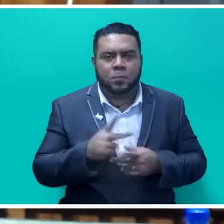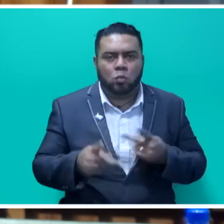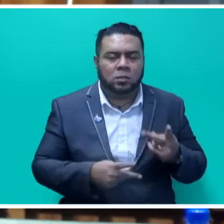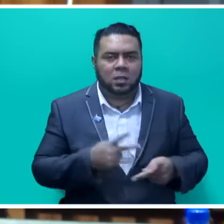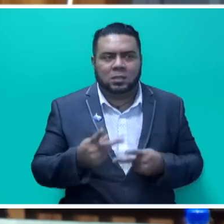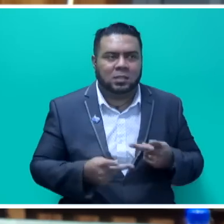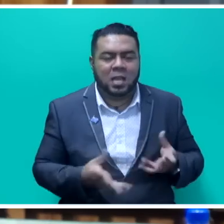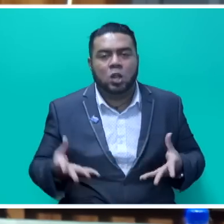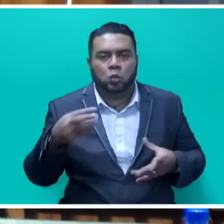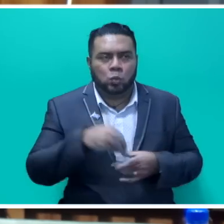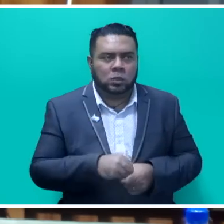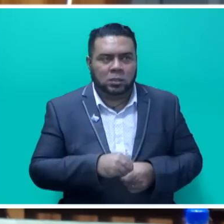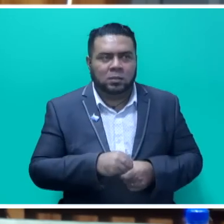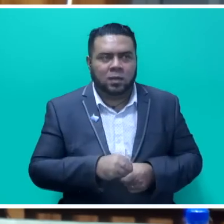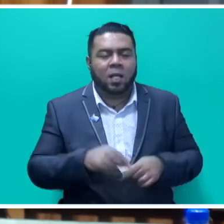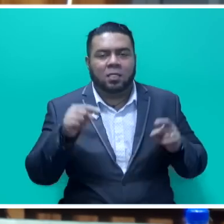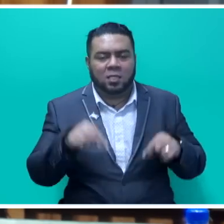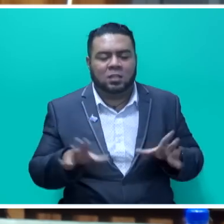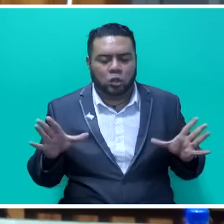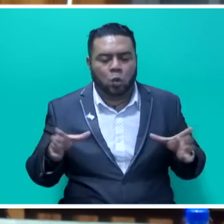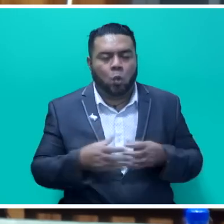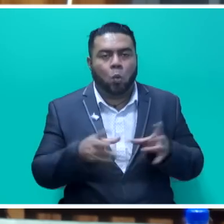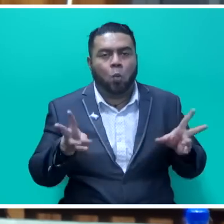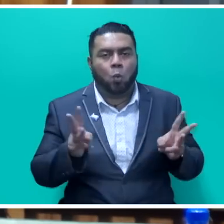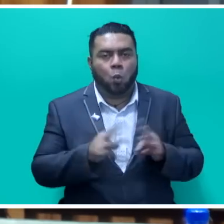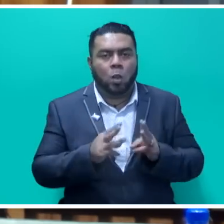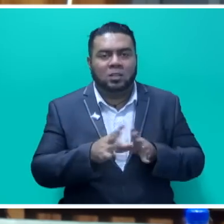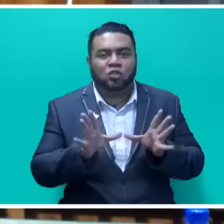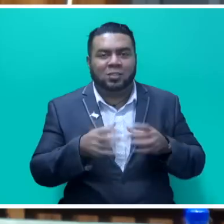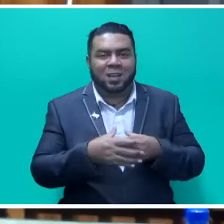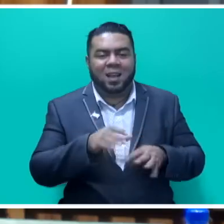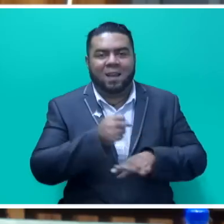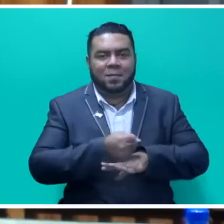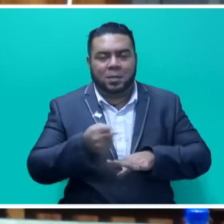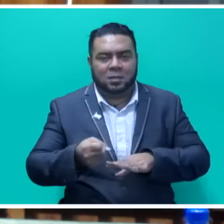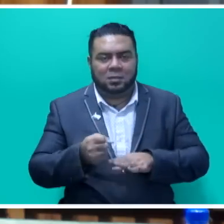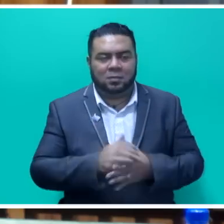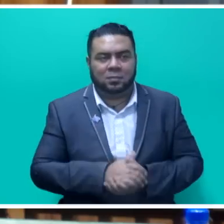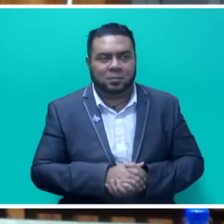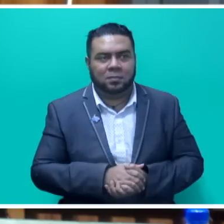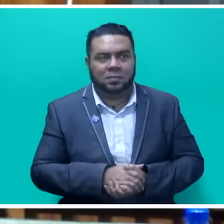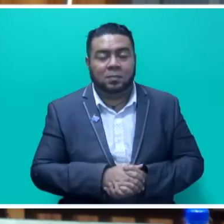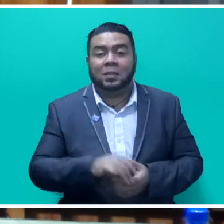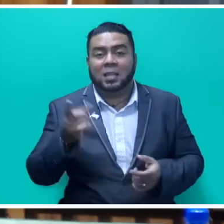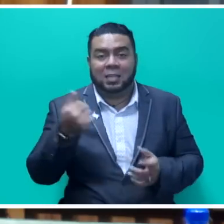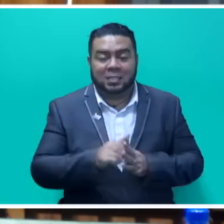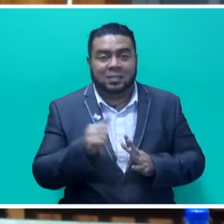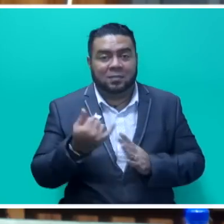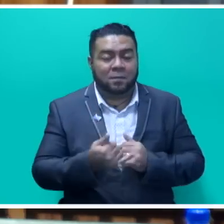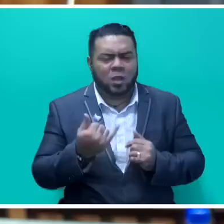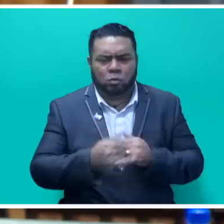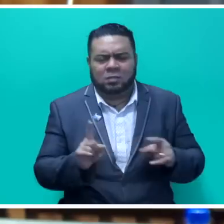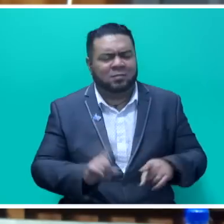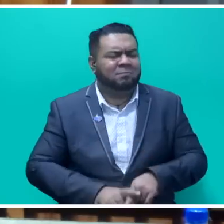and inclusivity of this coalition government. This coalition government. It is vastly